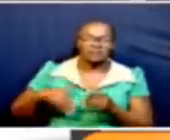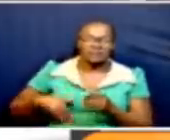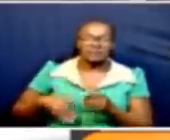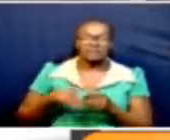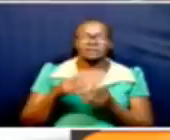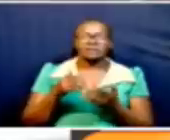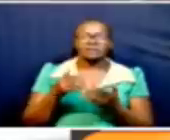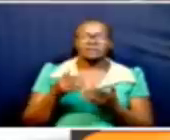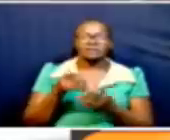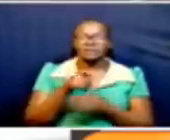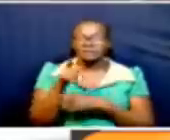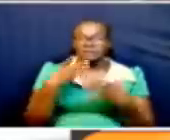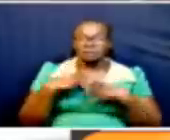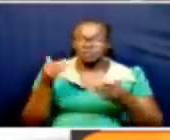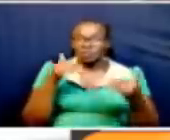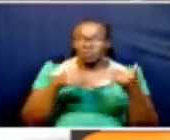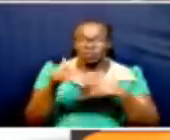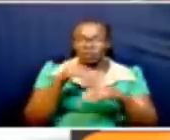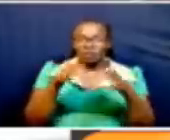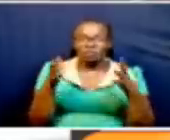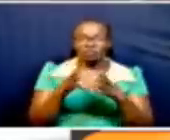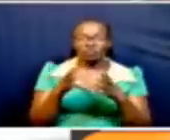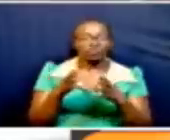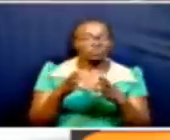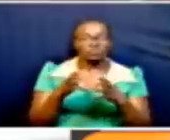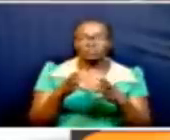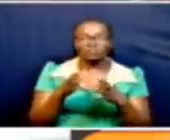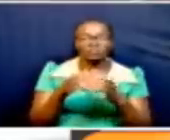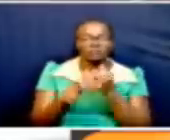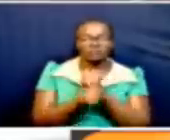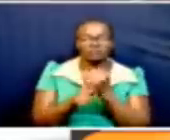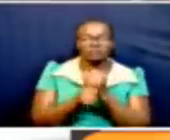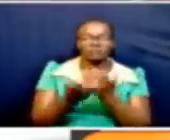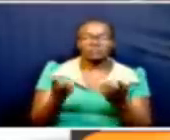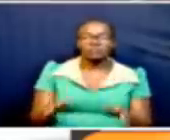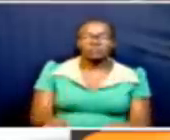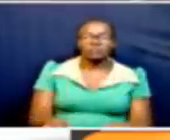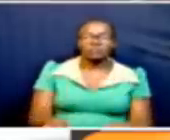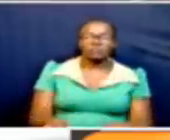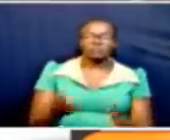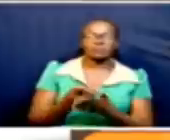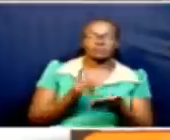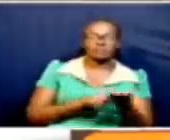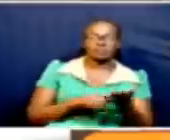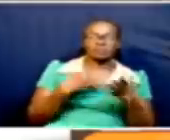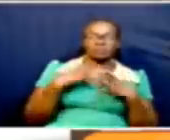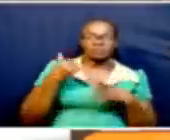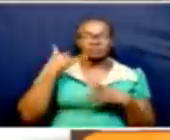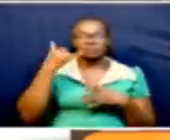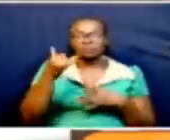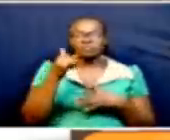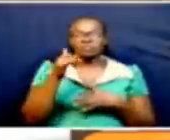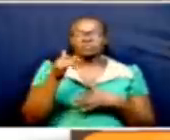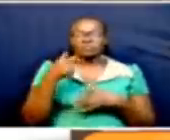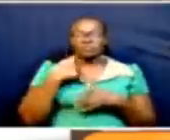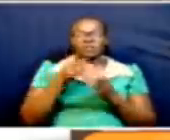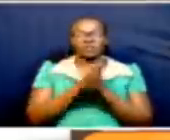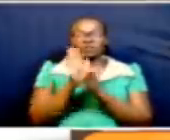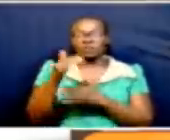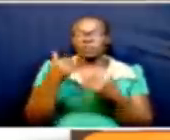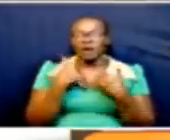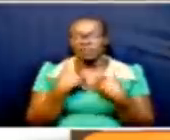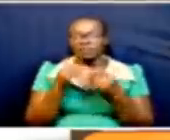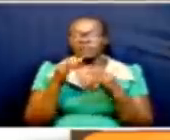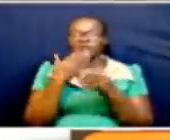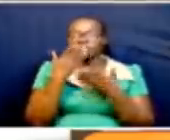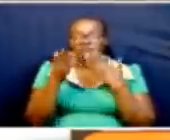It's yellow journalists, they call you Babu. We have your story. Yes. Yeah. If you don't respond, yes. This is what you're going to publish. You don't